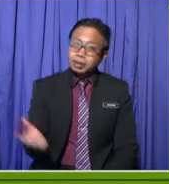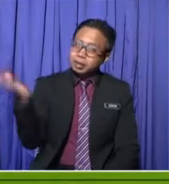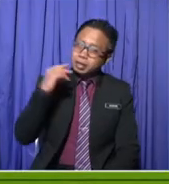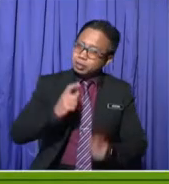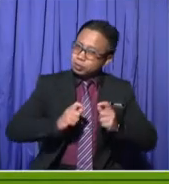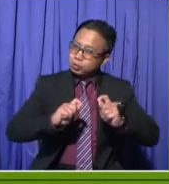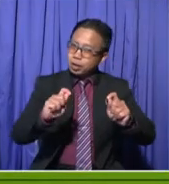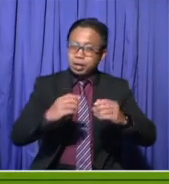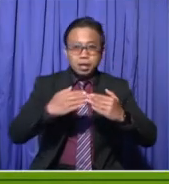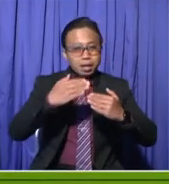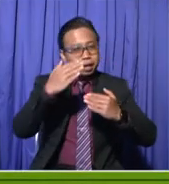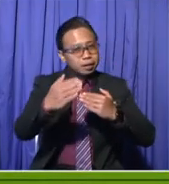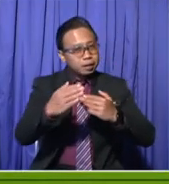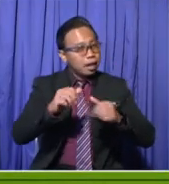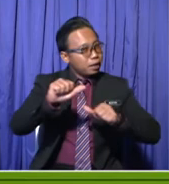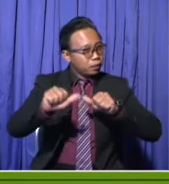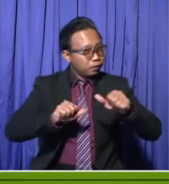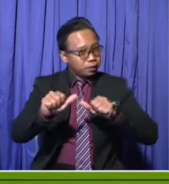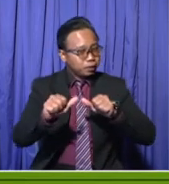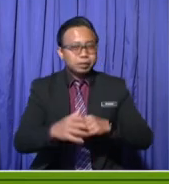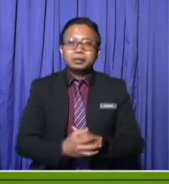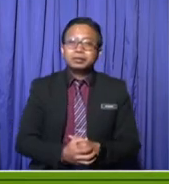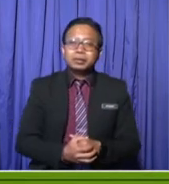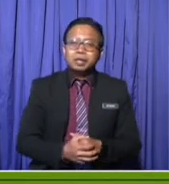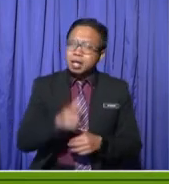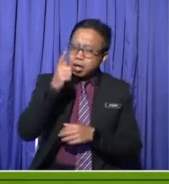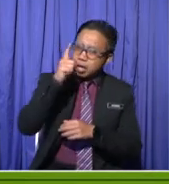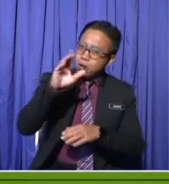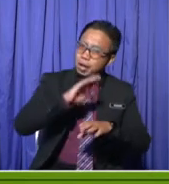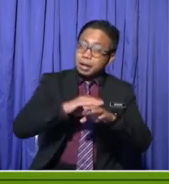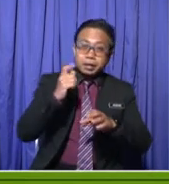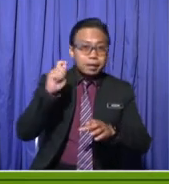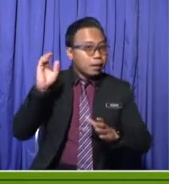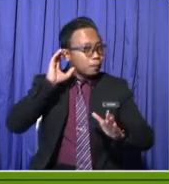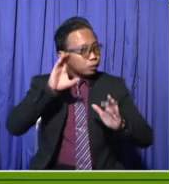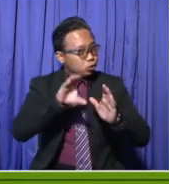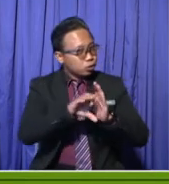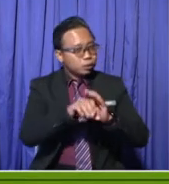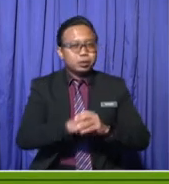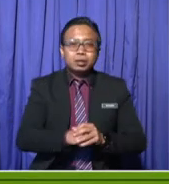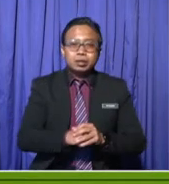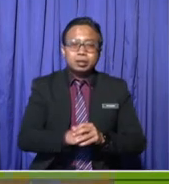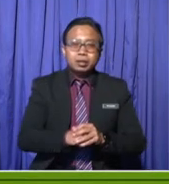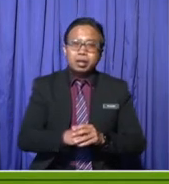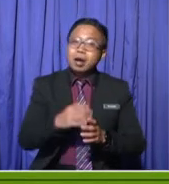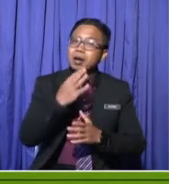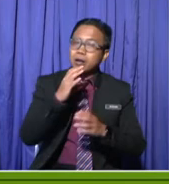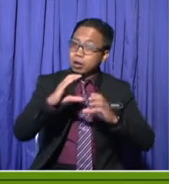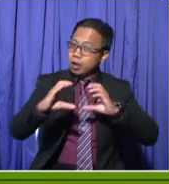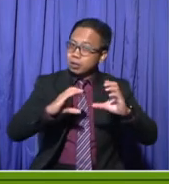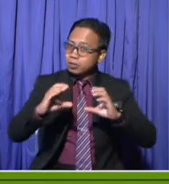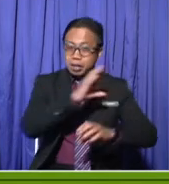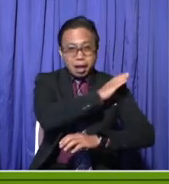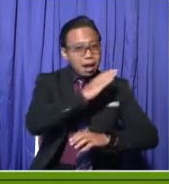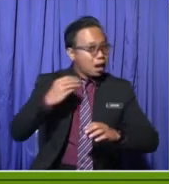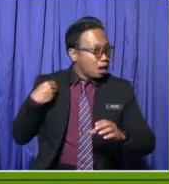Let's try another activity. Look at the picture. There are cars and